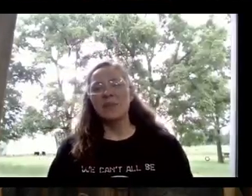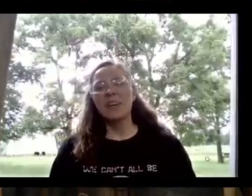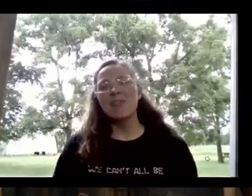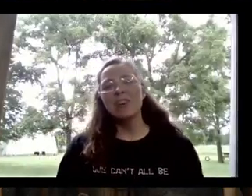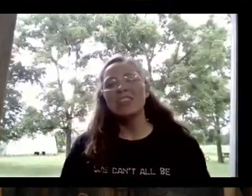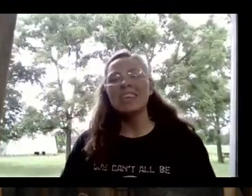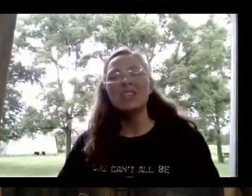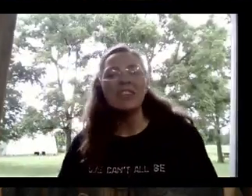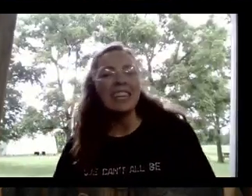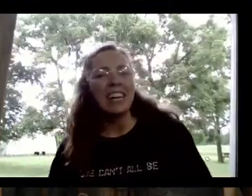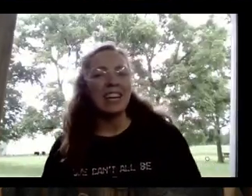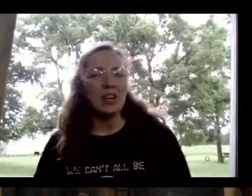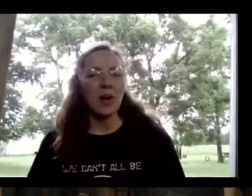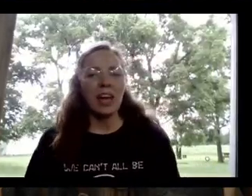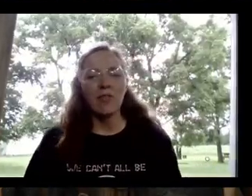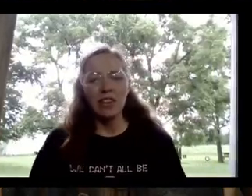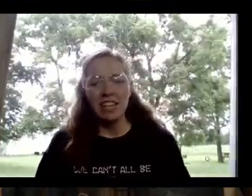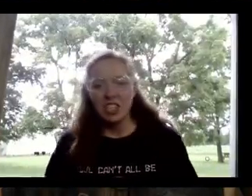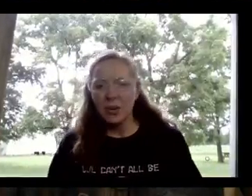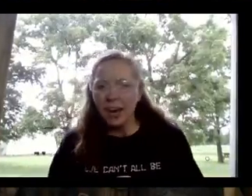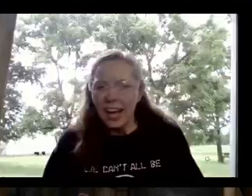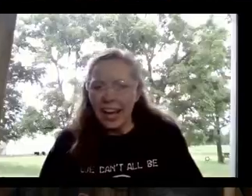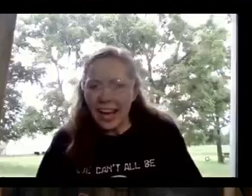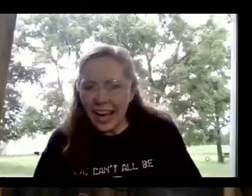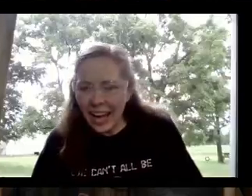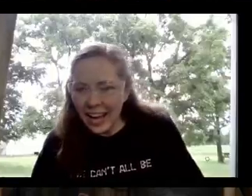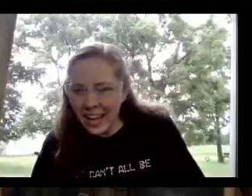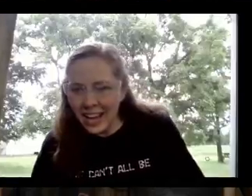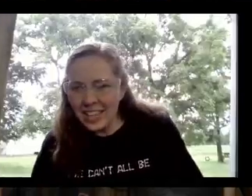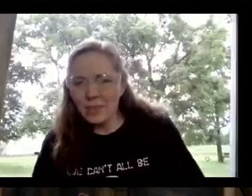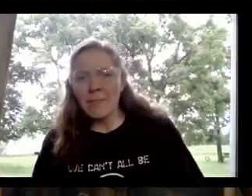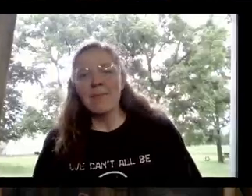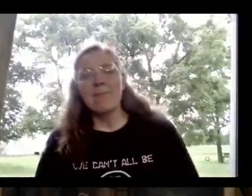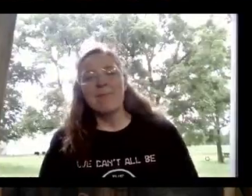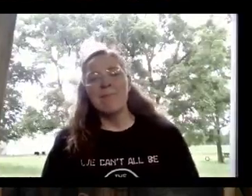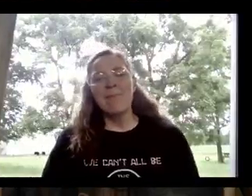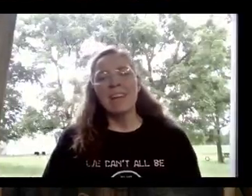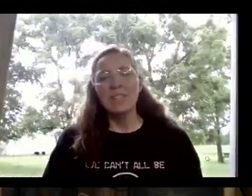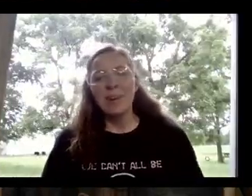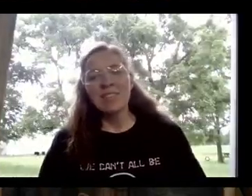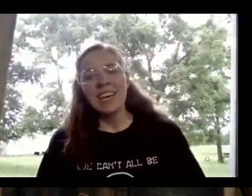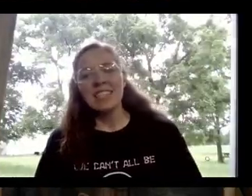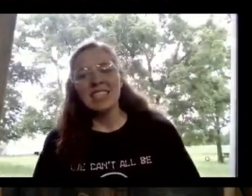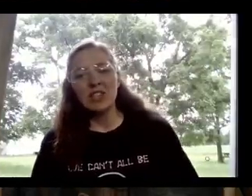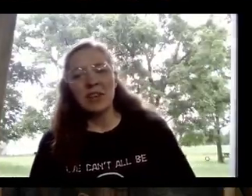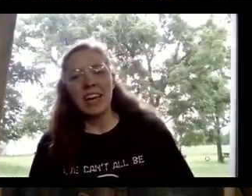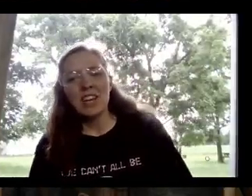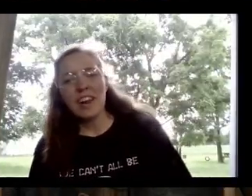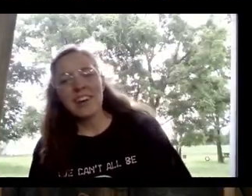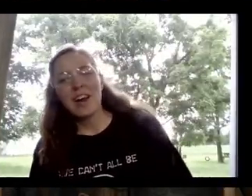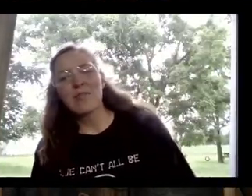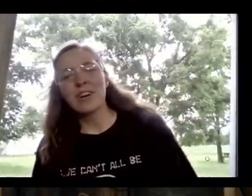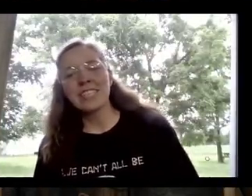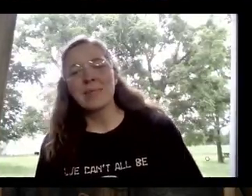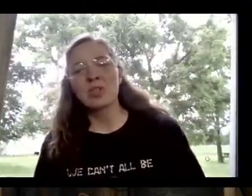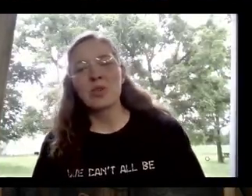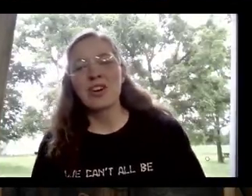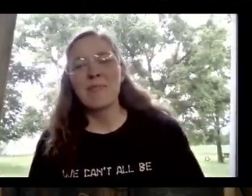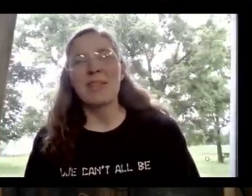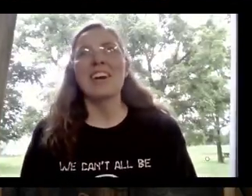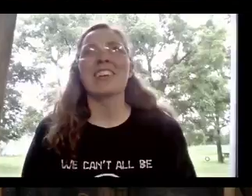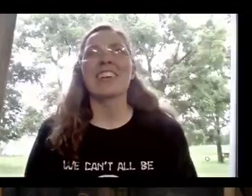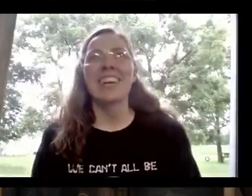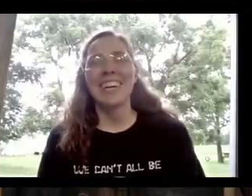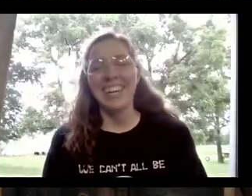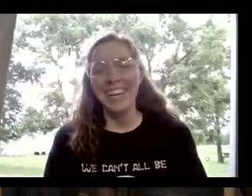Okay, so what the forge says, you didn't get a new anvil, did you? And nope. Manga 12 says, did you get your haircut, Roy? Seems shorter